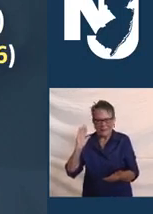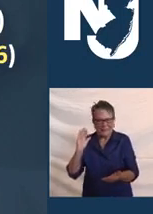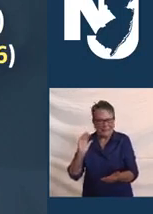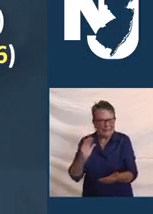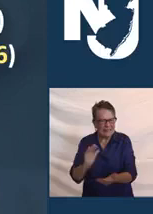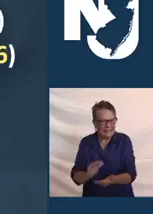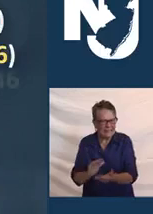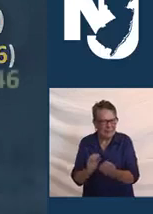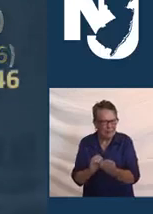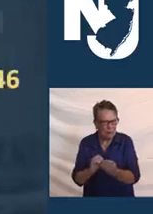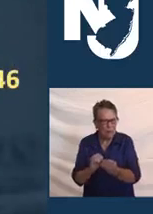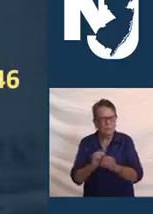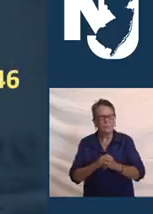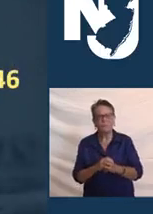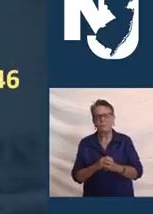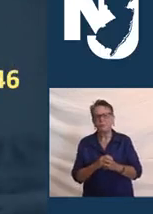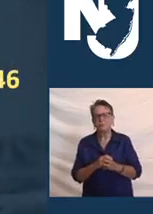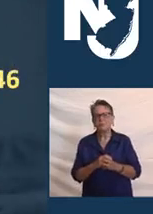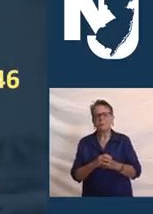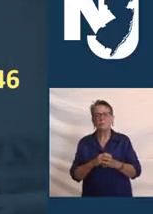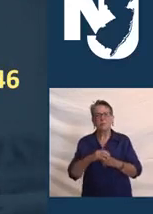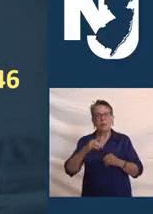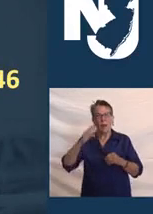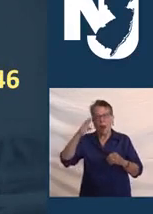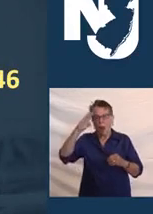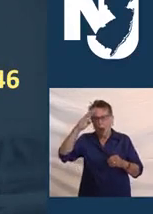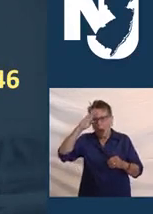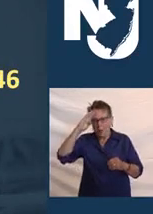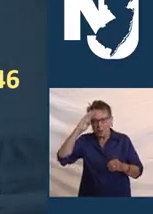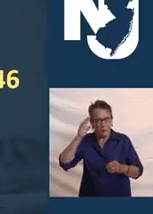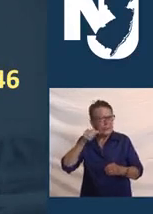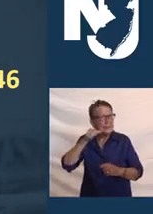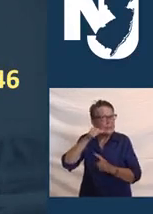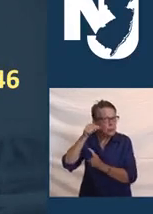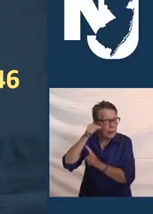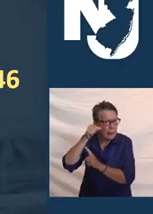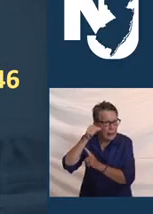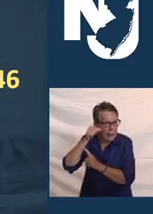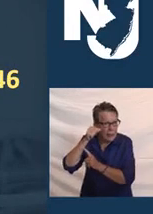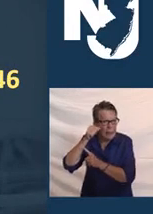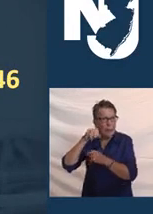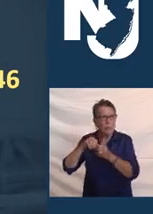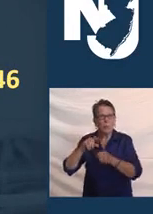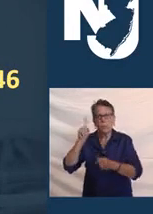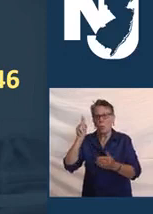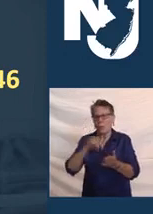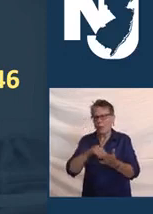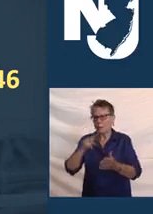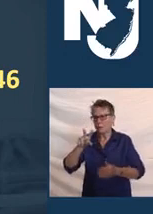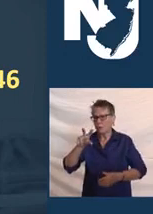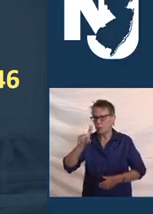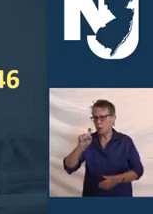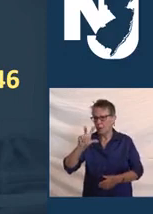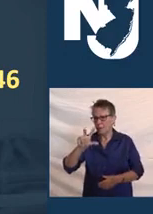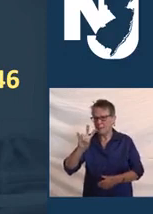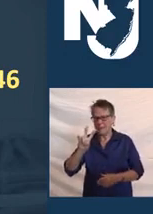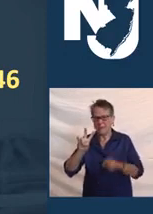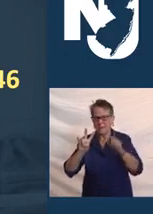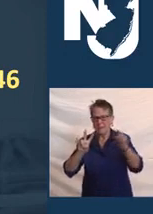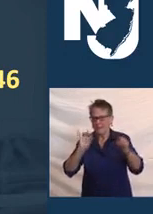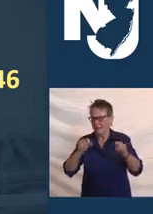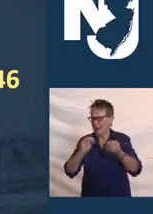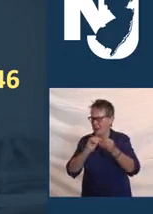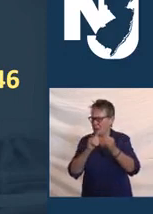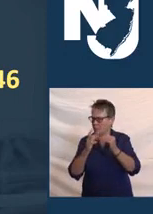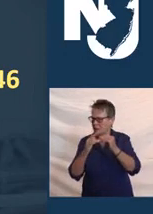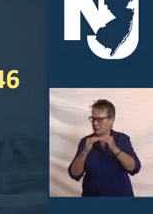numbers from our hospitals yesterday. We continue to see, Judy, a general leveling in our hospitalizations. But again, we have to start seeing